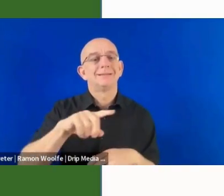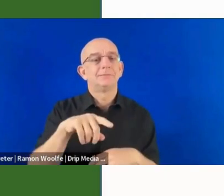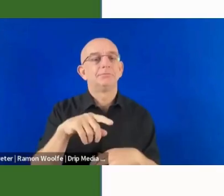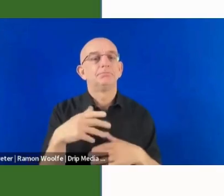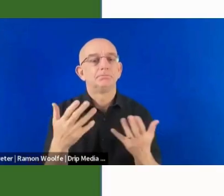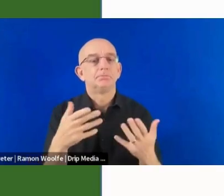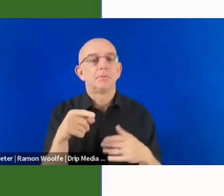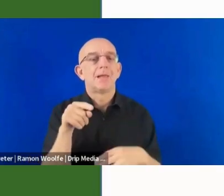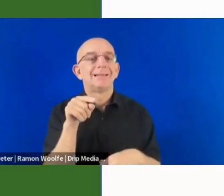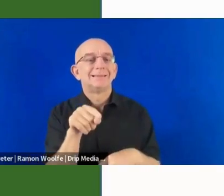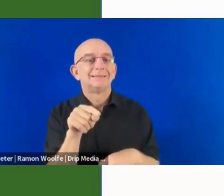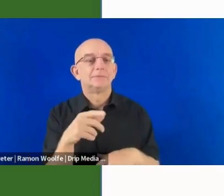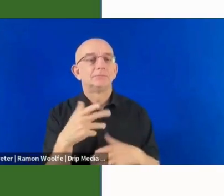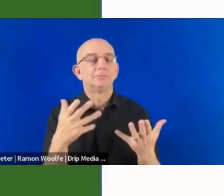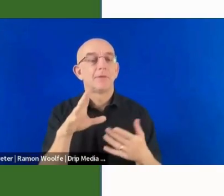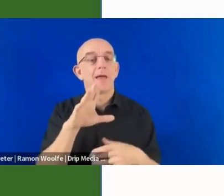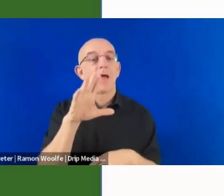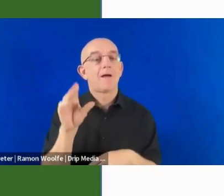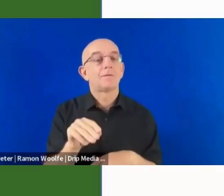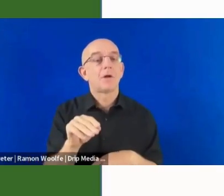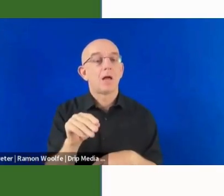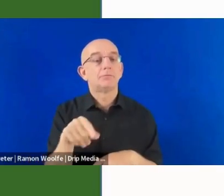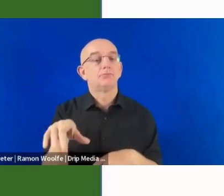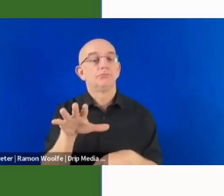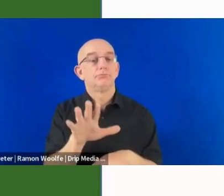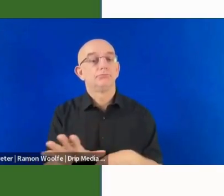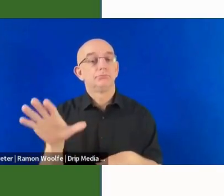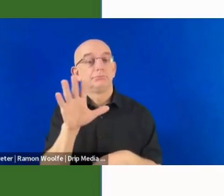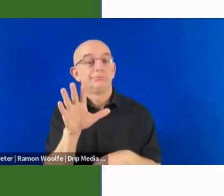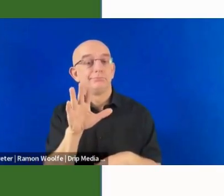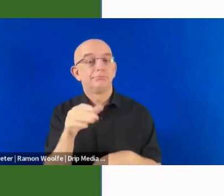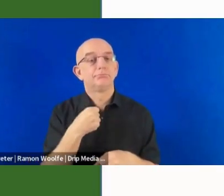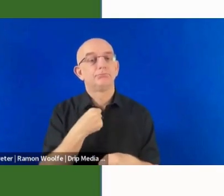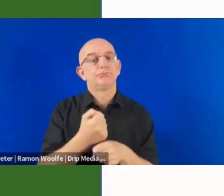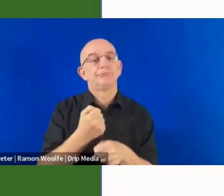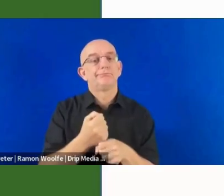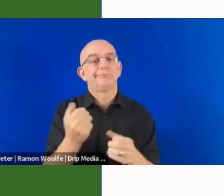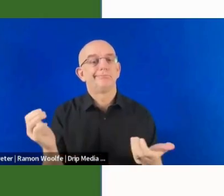of the Transform initiative in the Africa region, but also